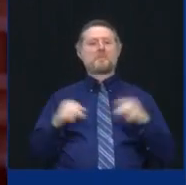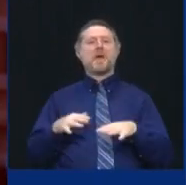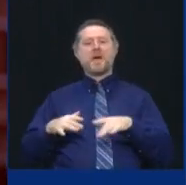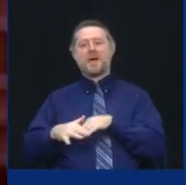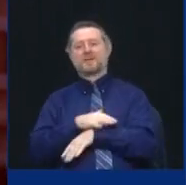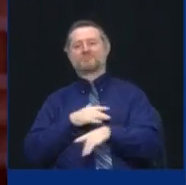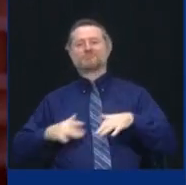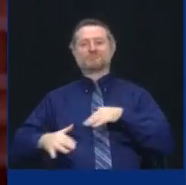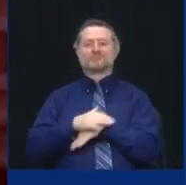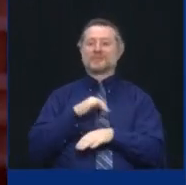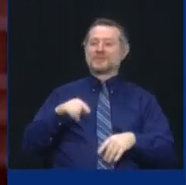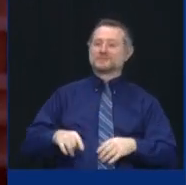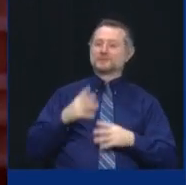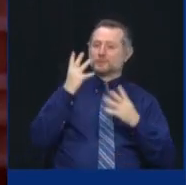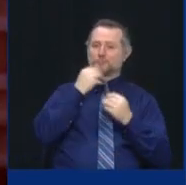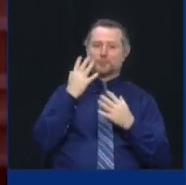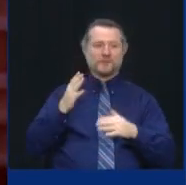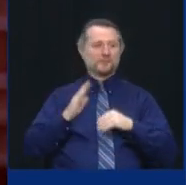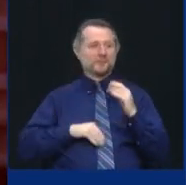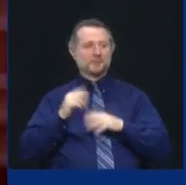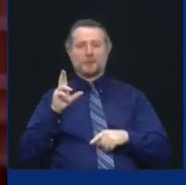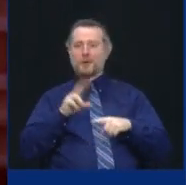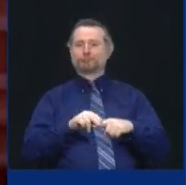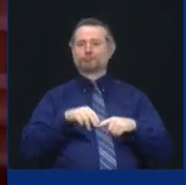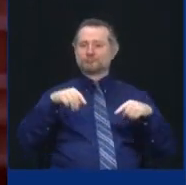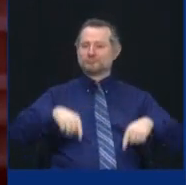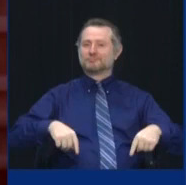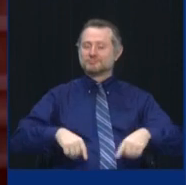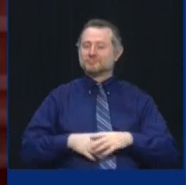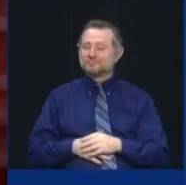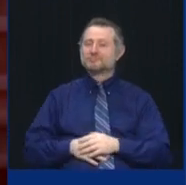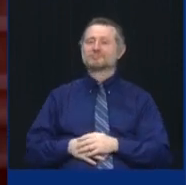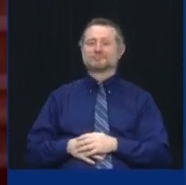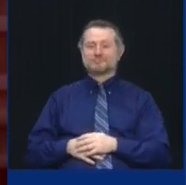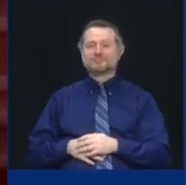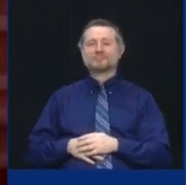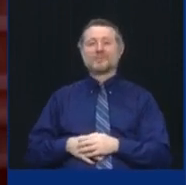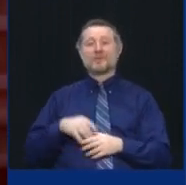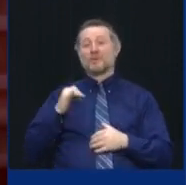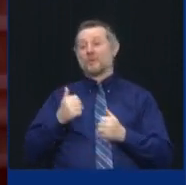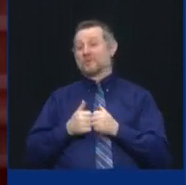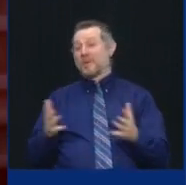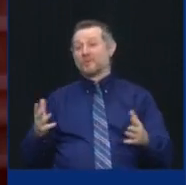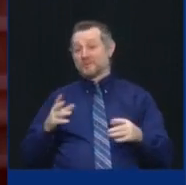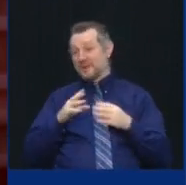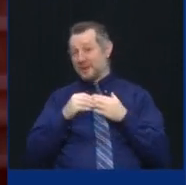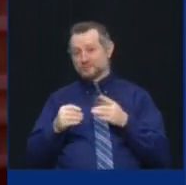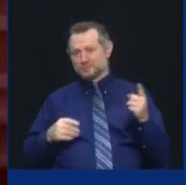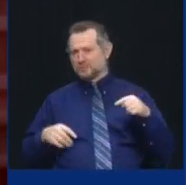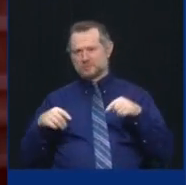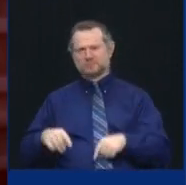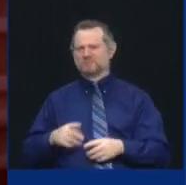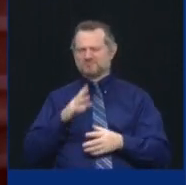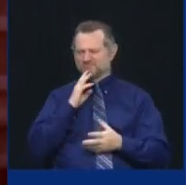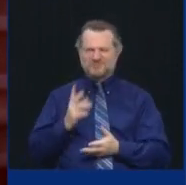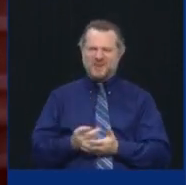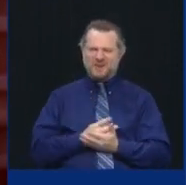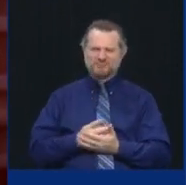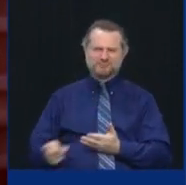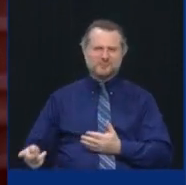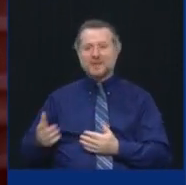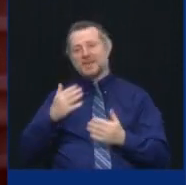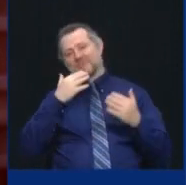this extraordinary venue. This would not be possible without your incredible leadership, Governor, so thank you as